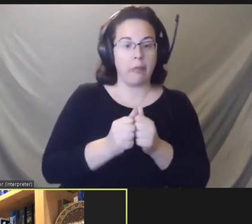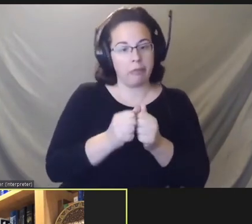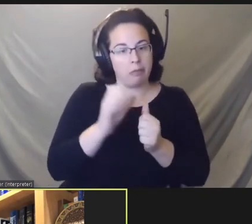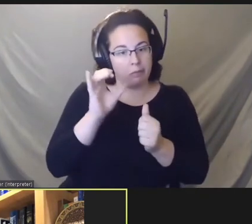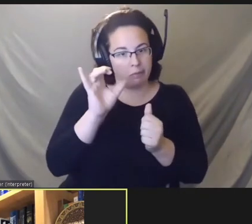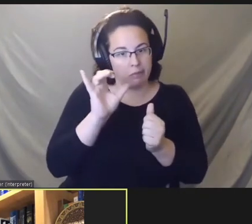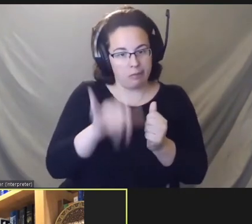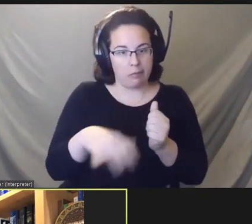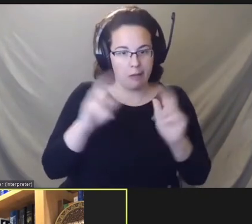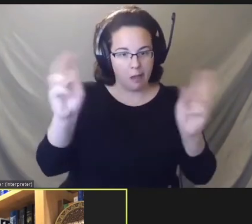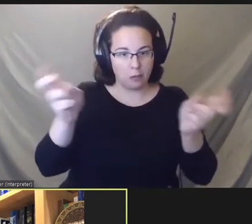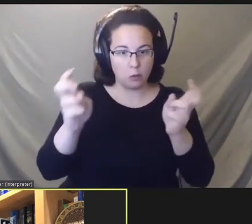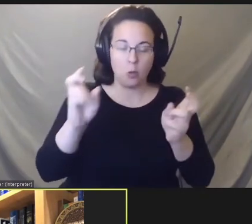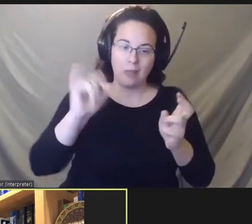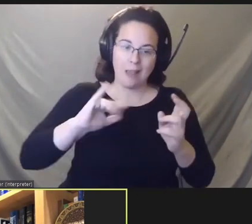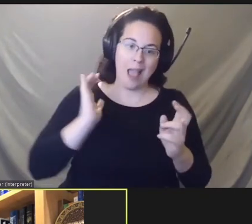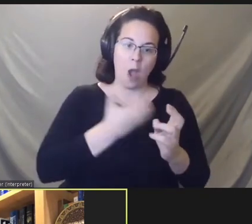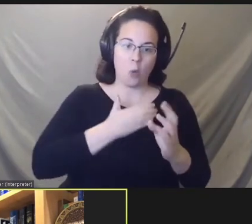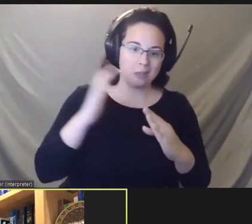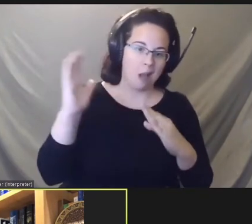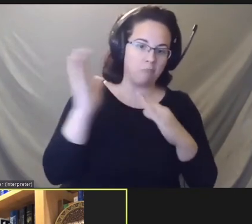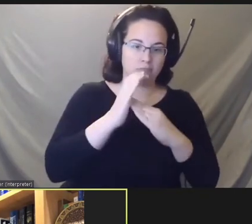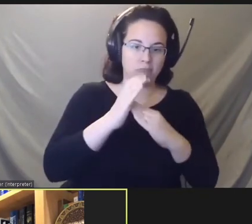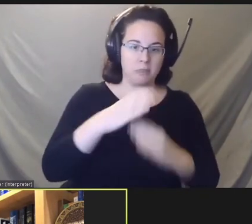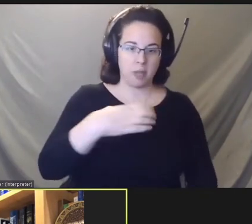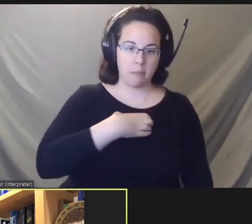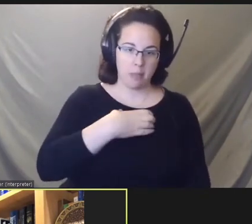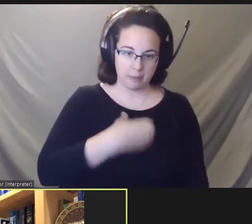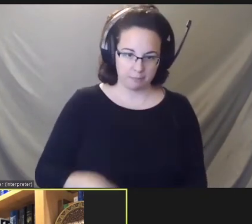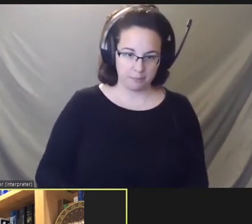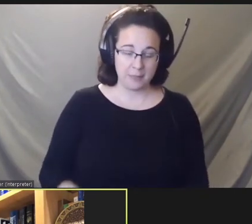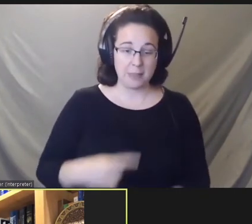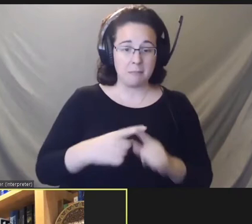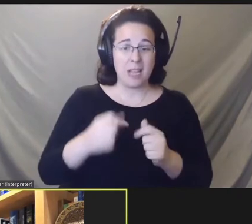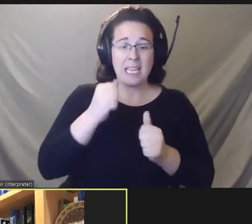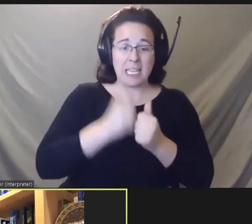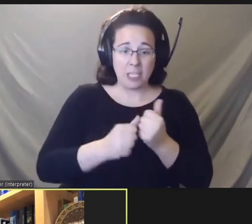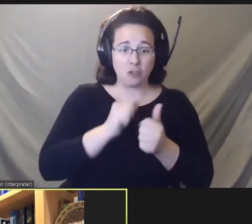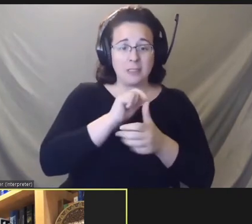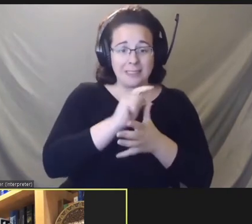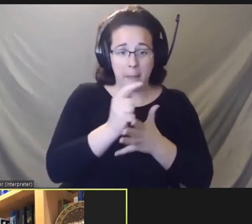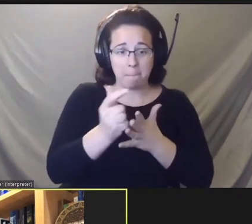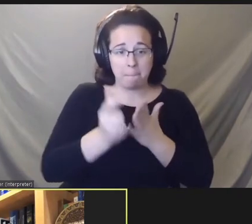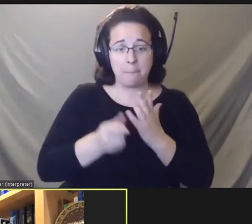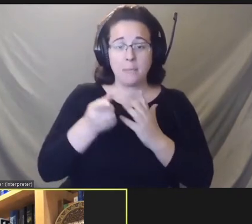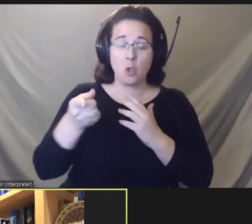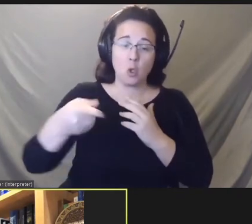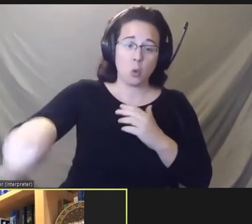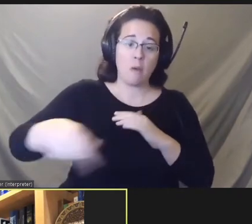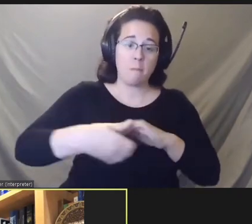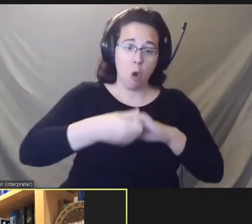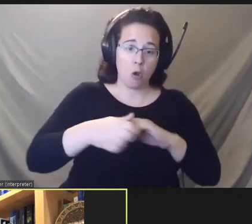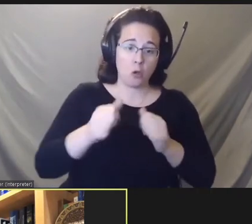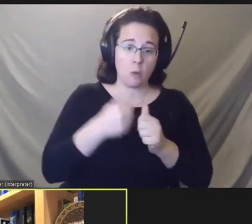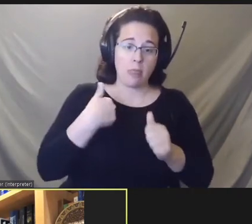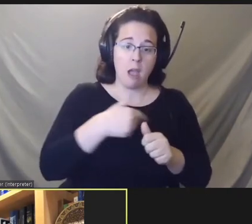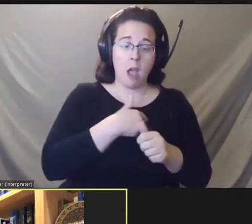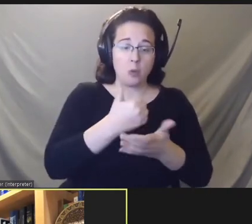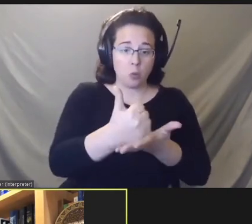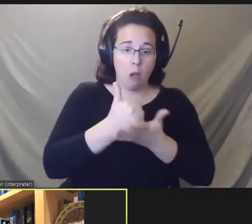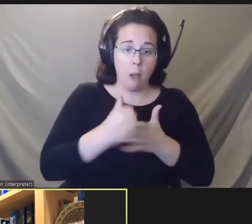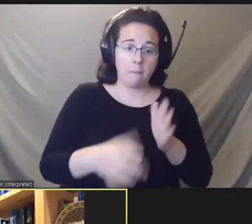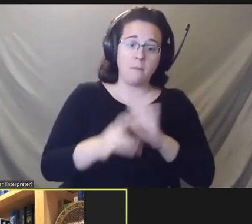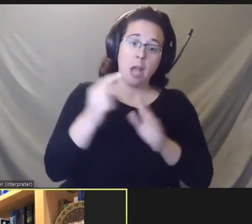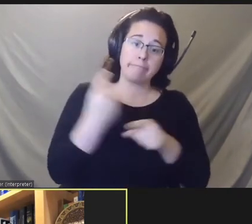top category of consumer complaints. But every step of the way, you have partnered with us to help find practical solutions that help